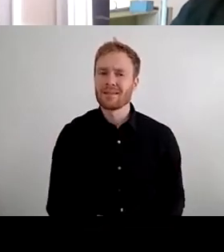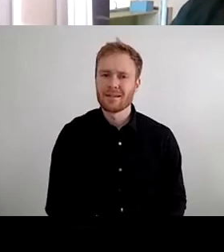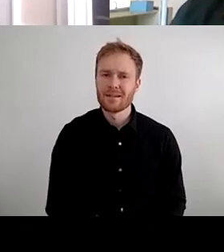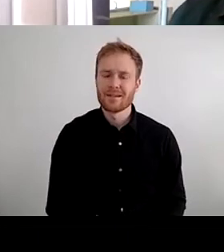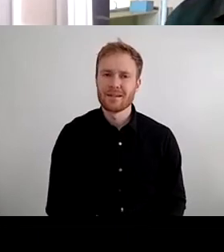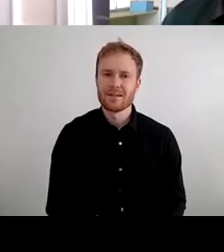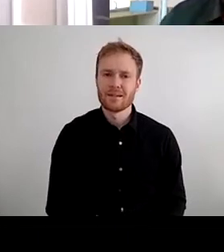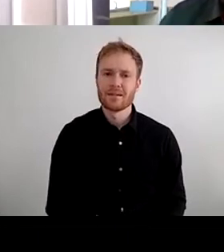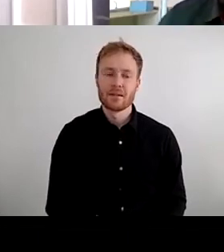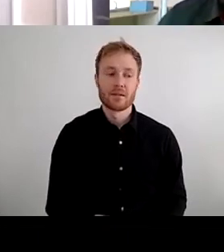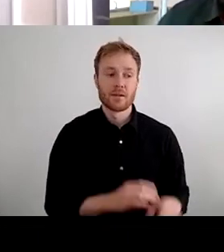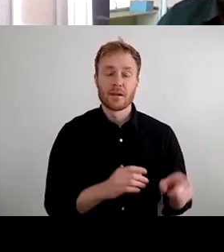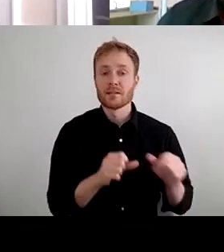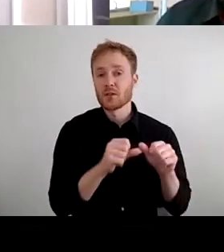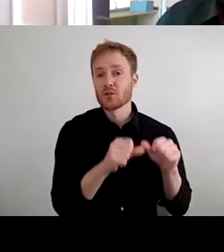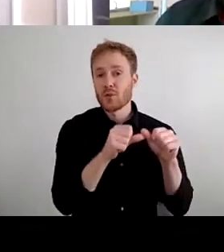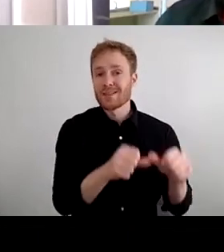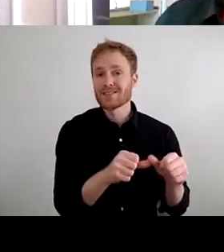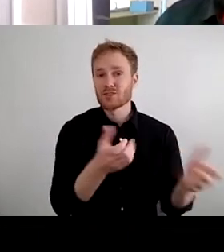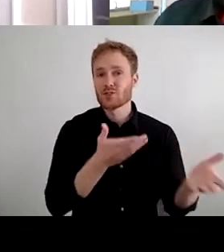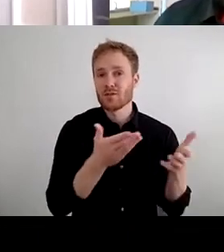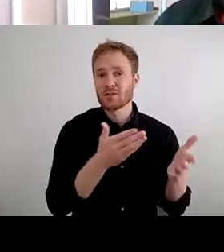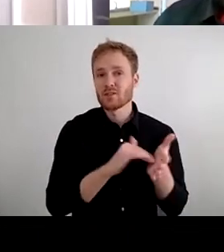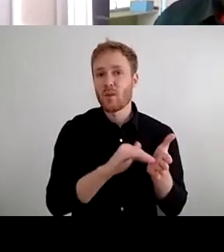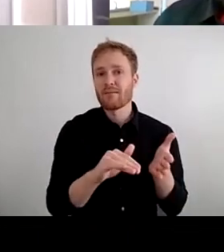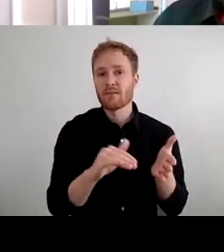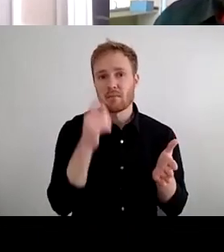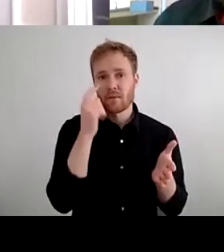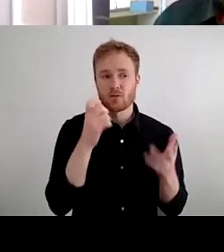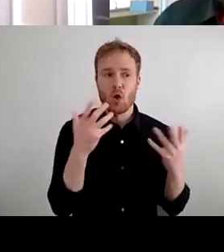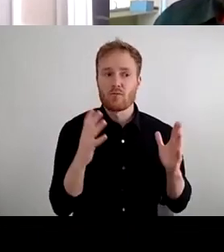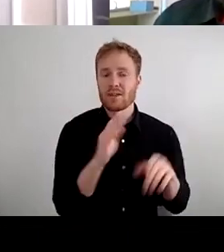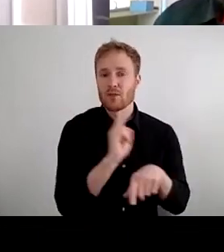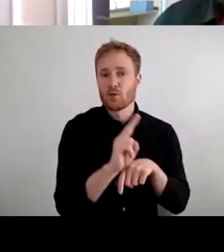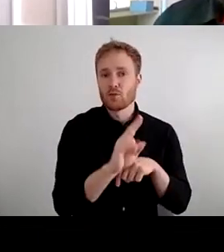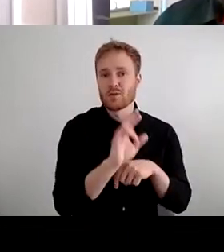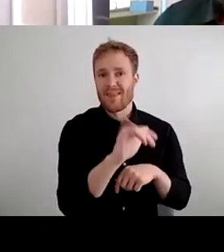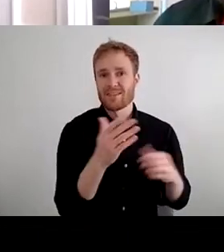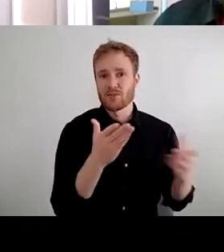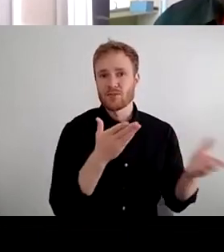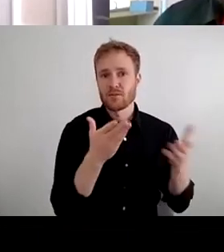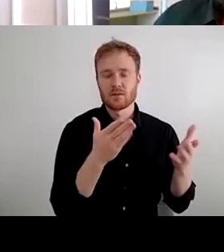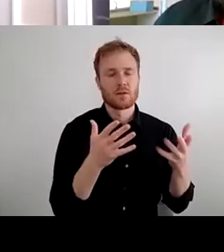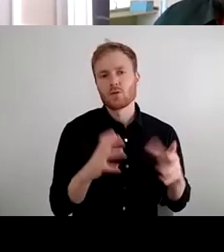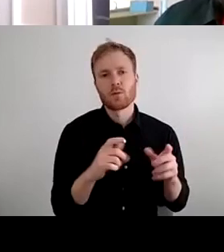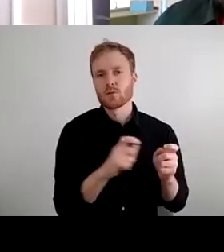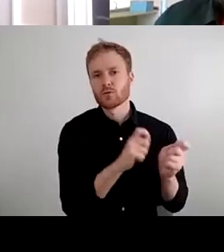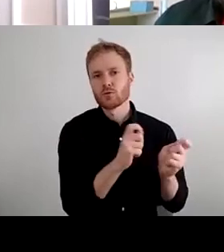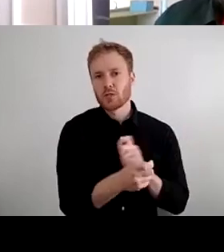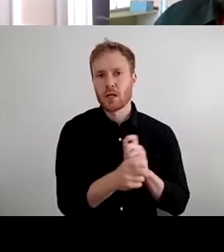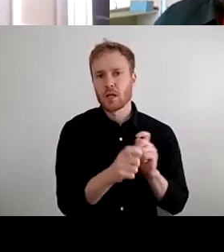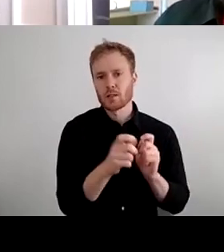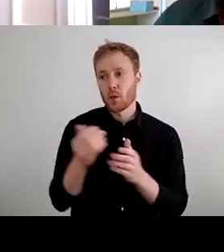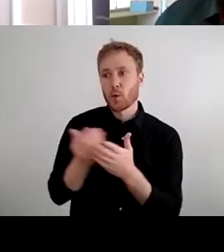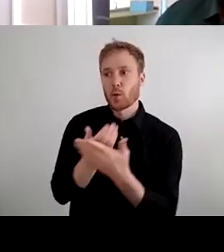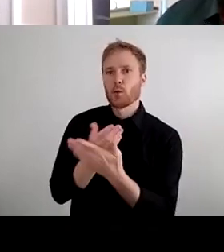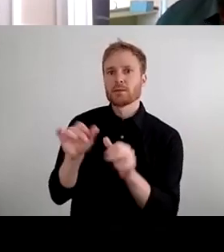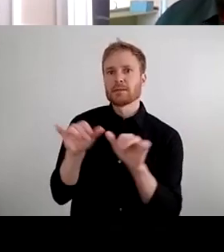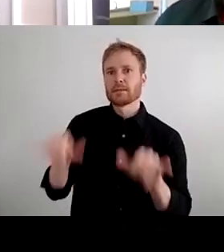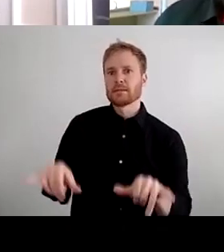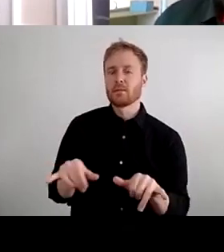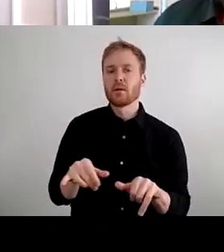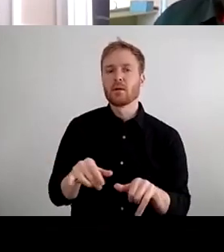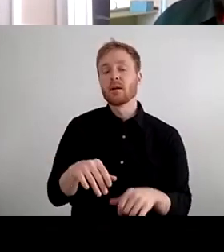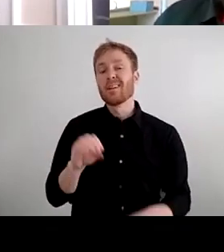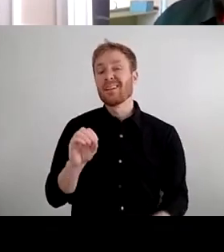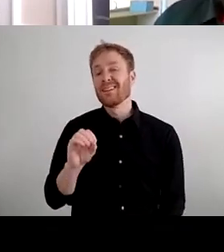services waiver because we are already using this service and we don't want to change systems. So if you would do an RFP,